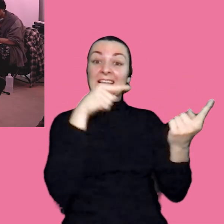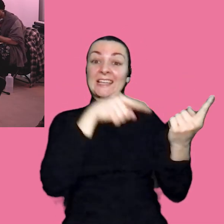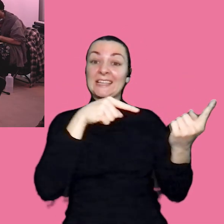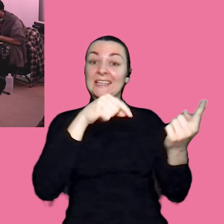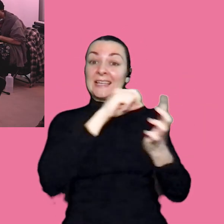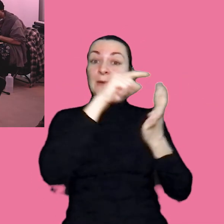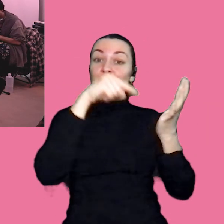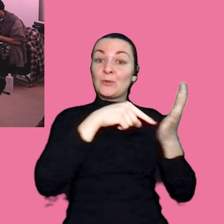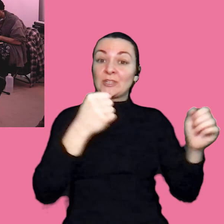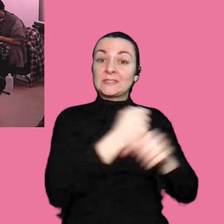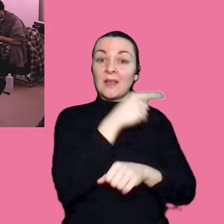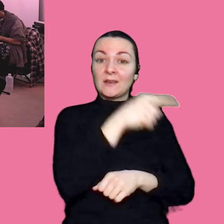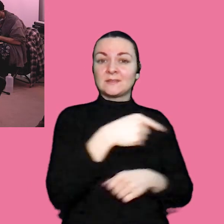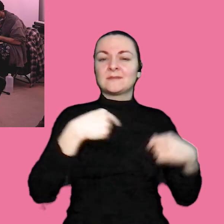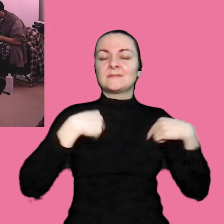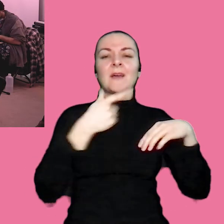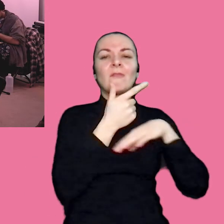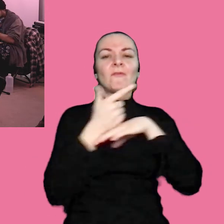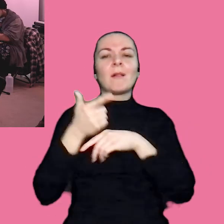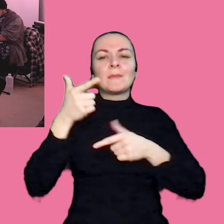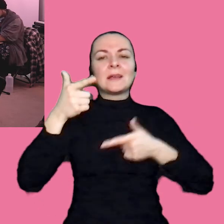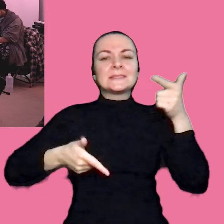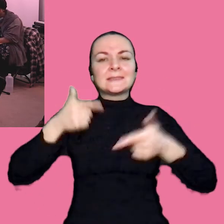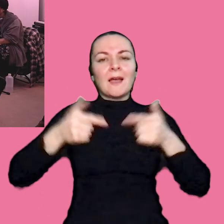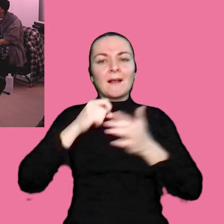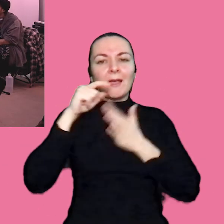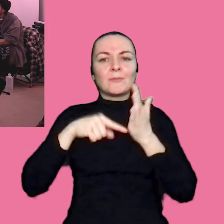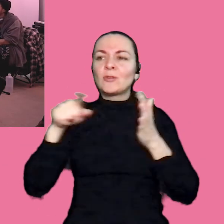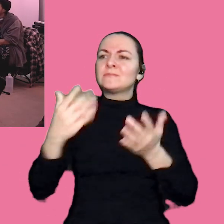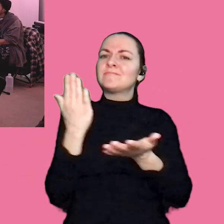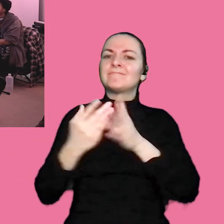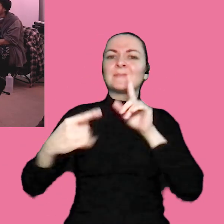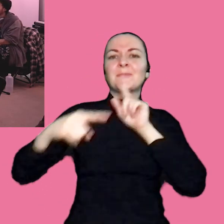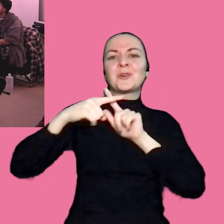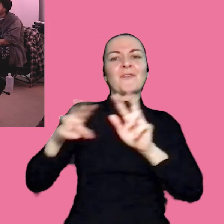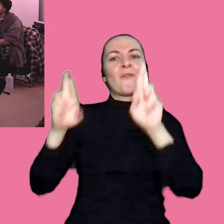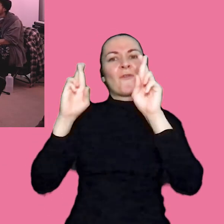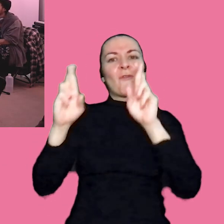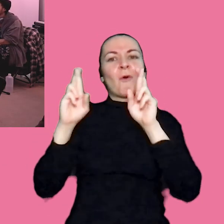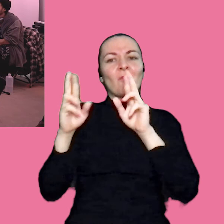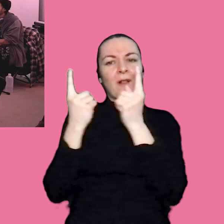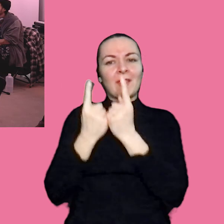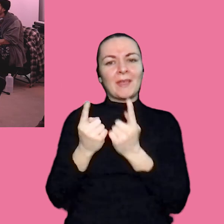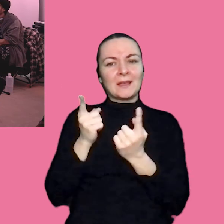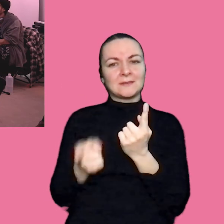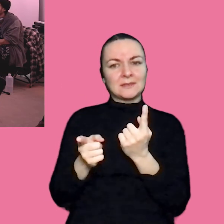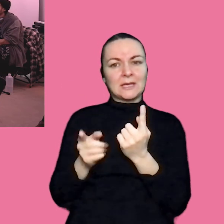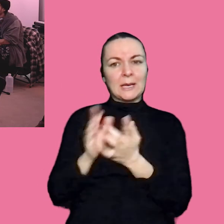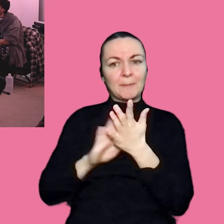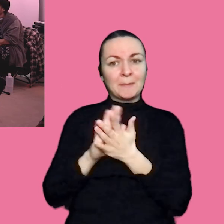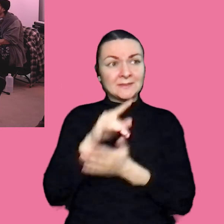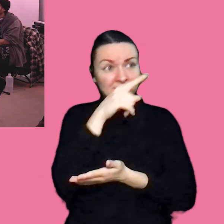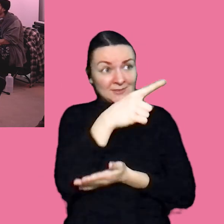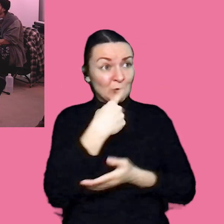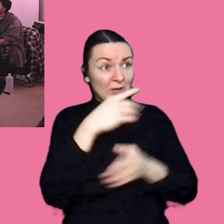doing. Like I made a film about a cycling project and was like, this is really positive and a really hopeful thing. But that doesn't mean that you